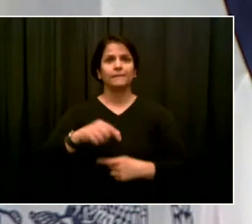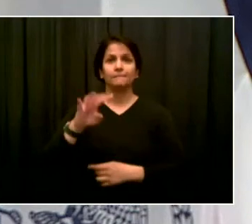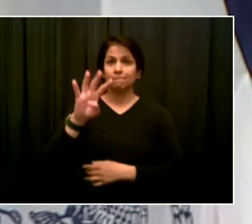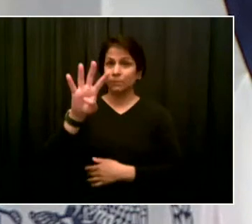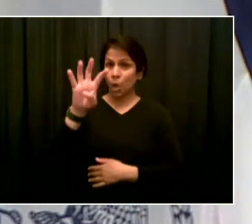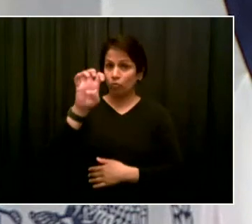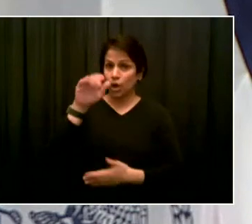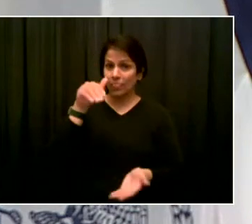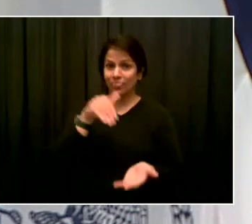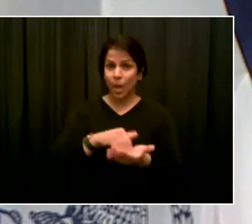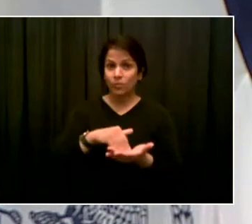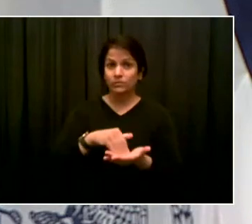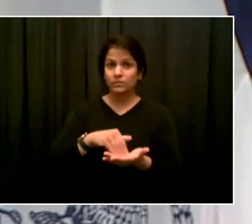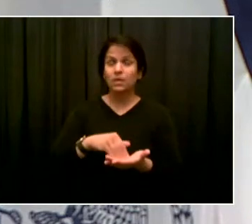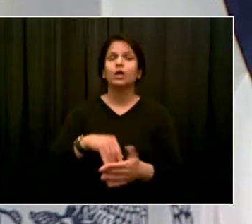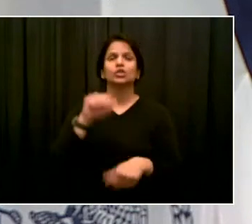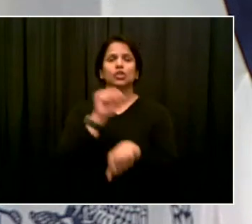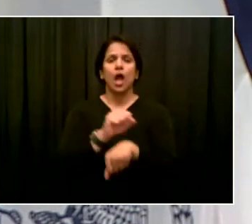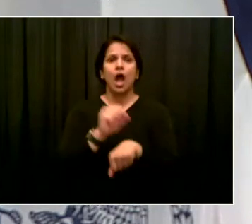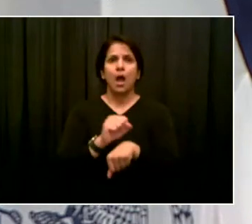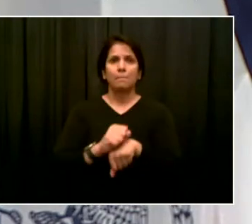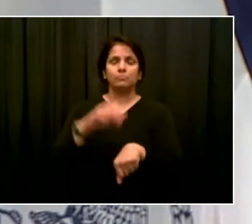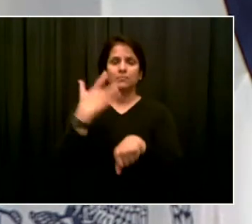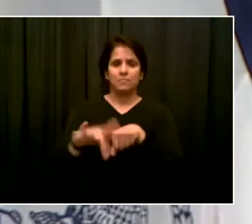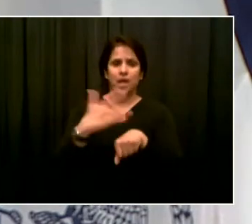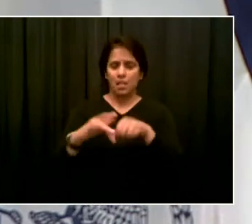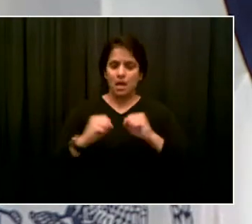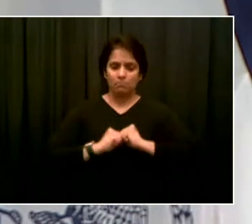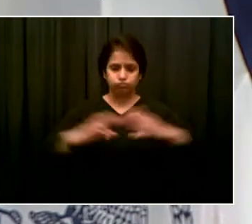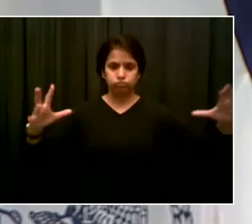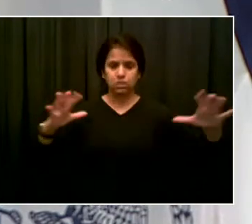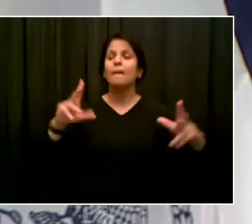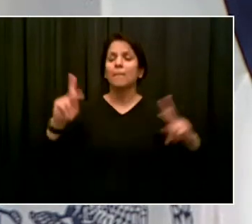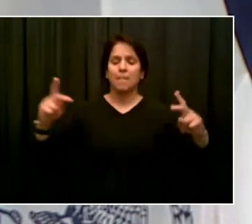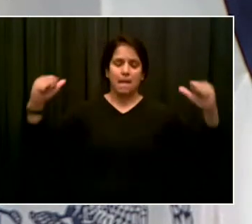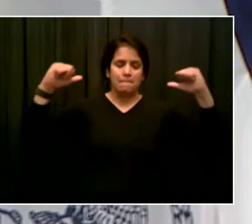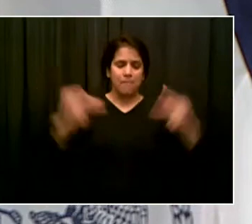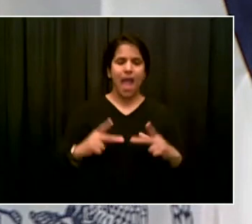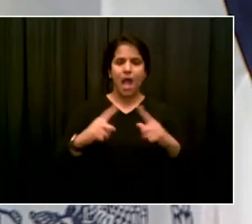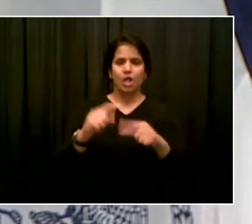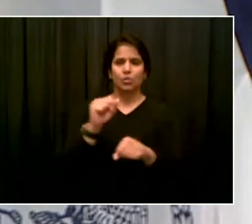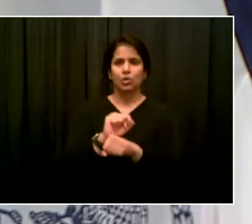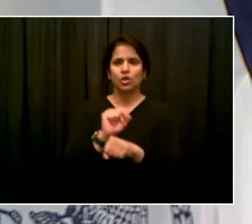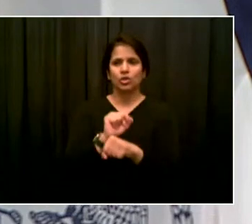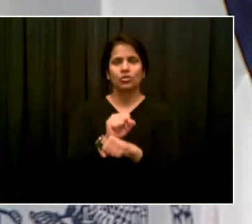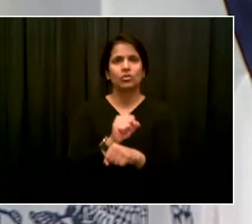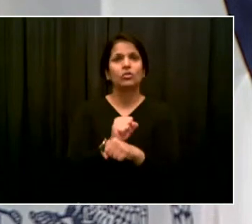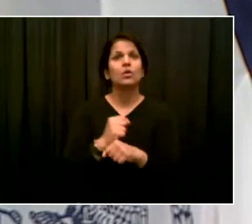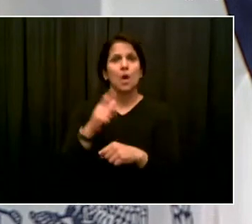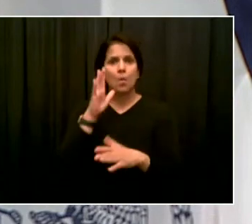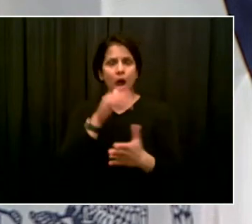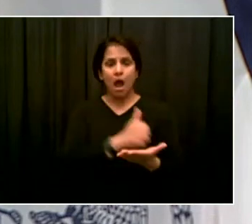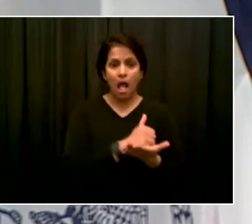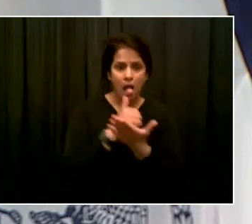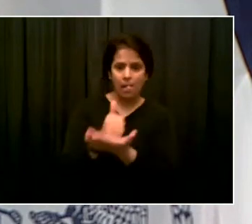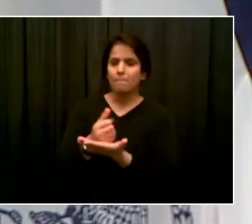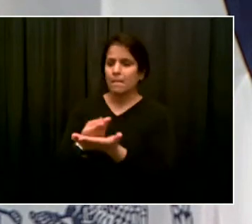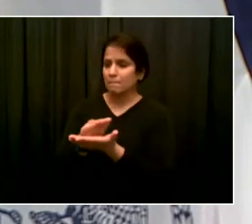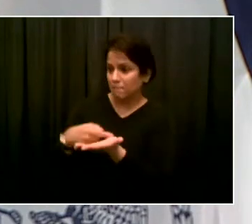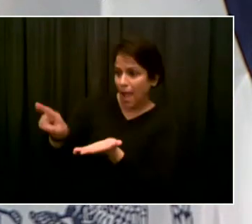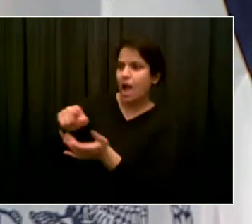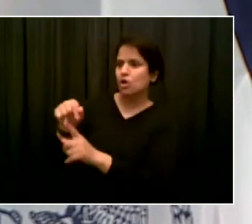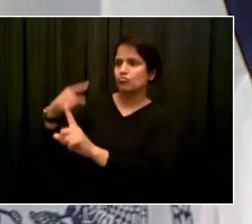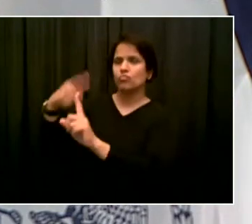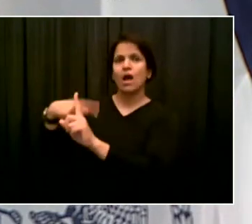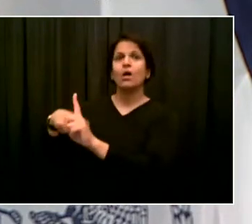obviously the folks who own the buildings as well. But the good news is the federal government really put substantial resources